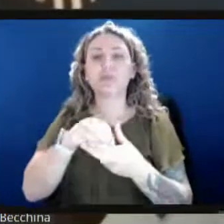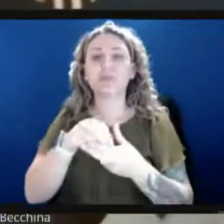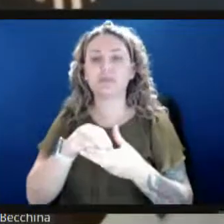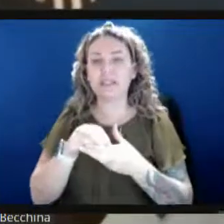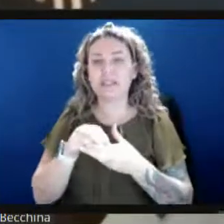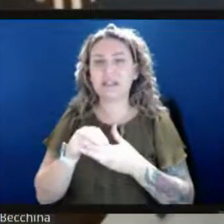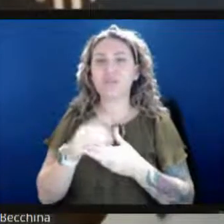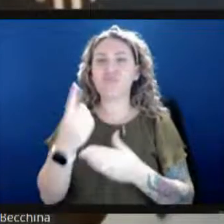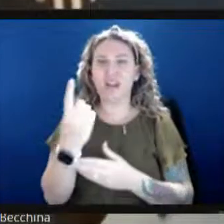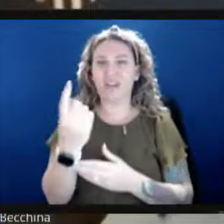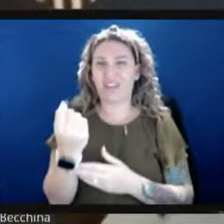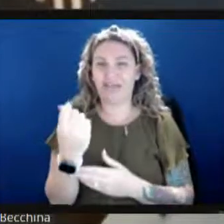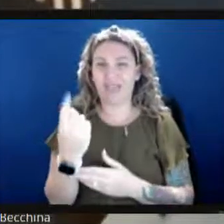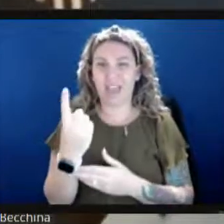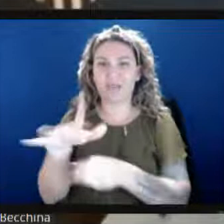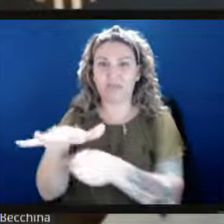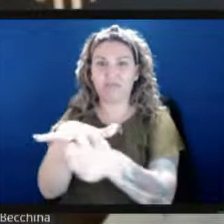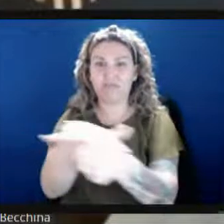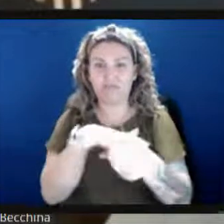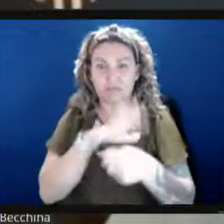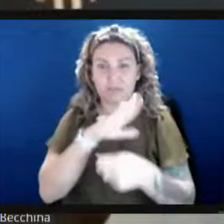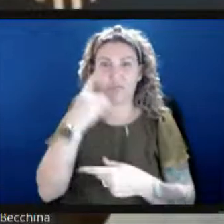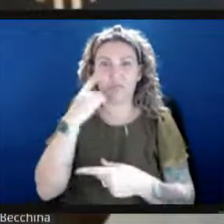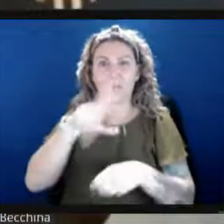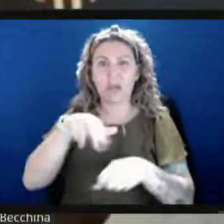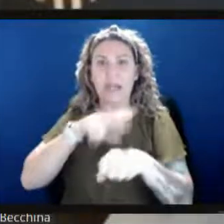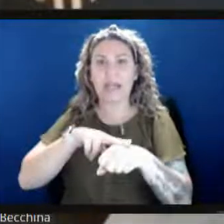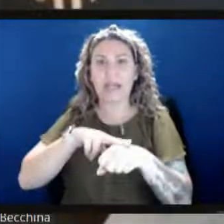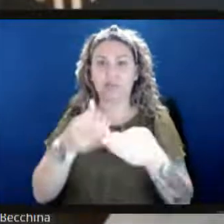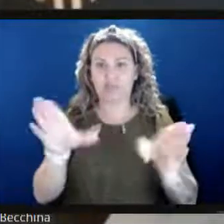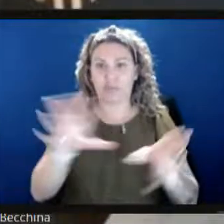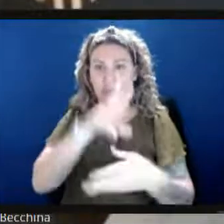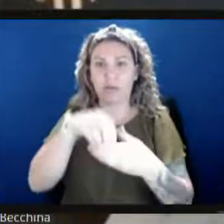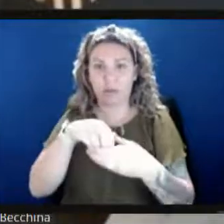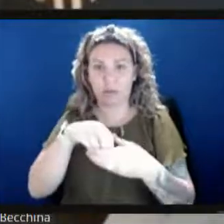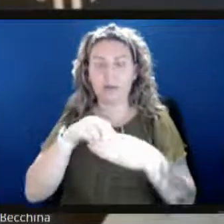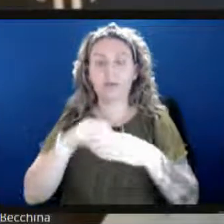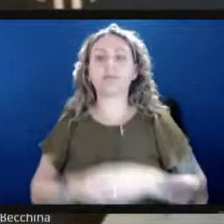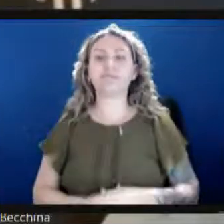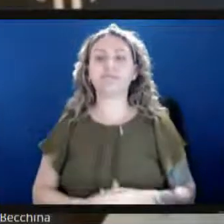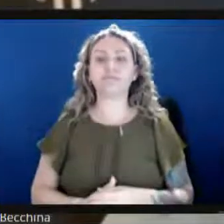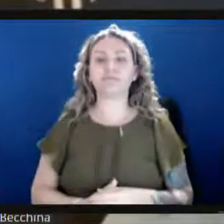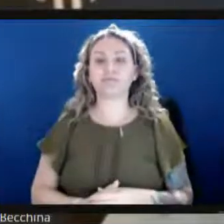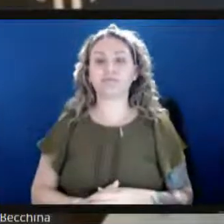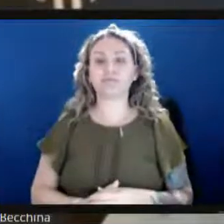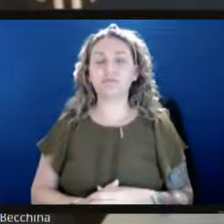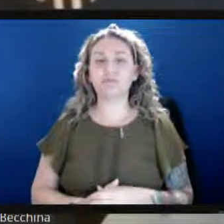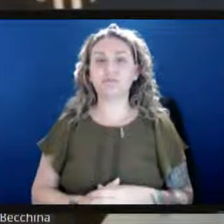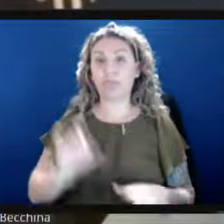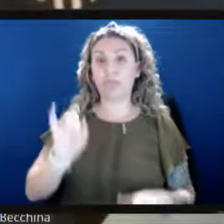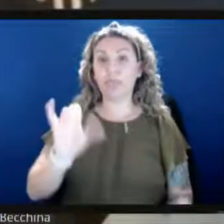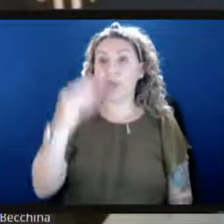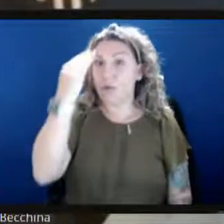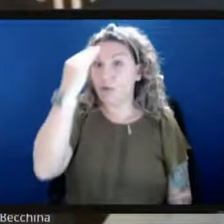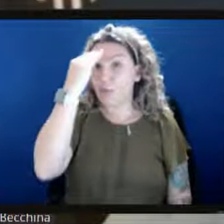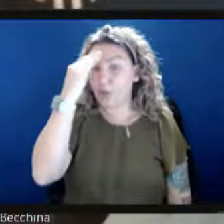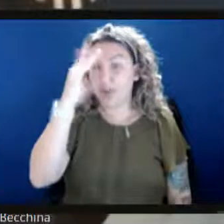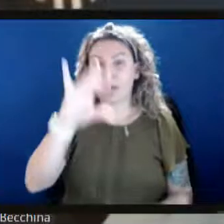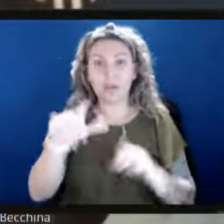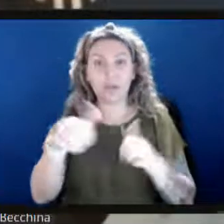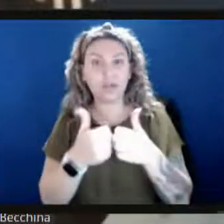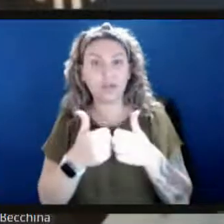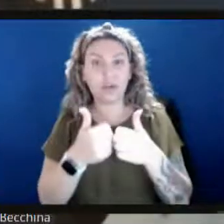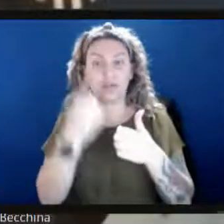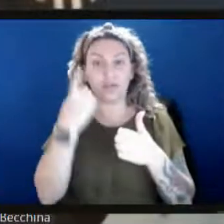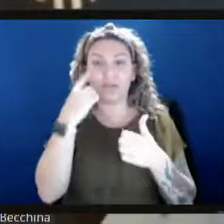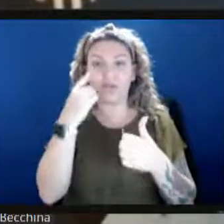for an Operation Engage nationwide. And this awareness and this challenge of these